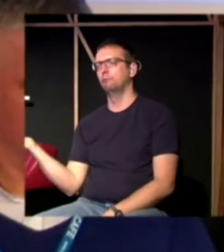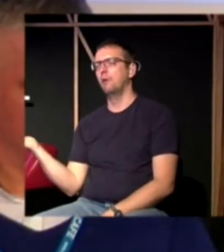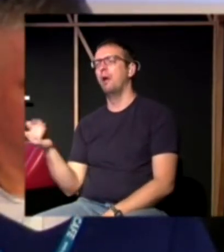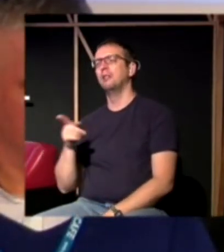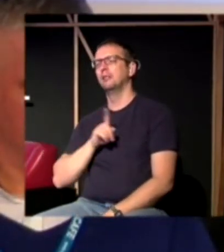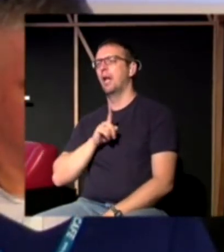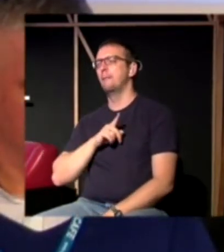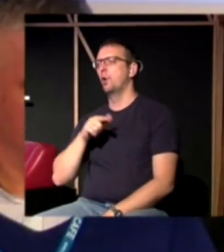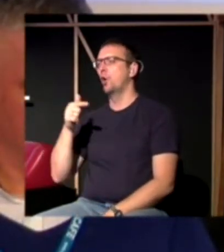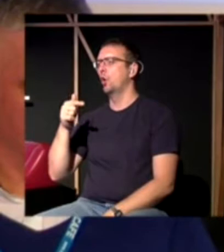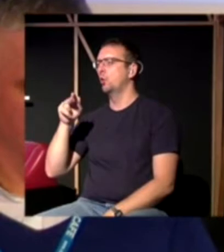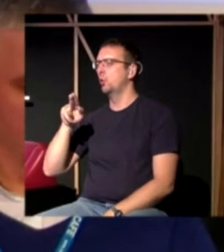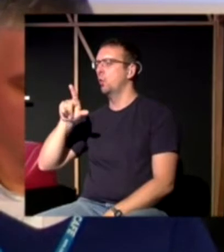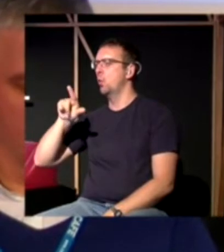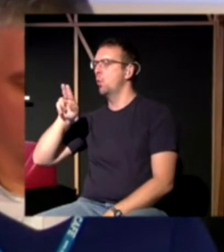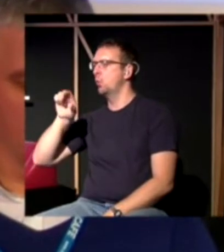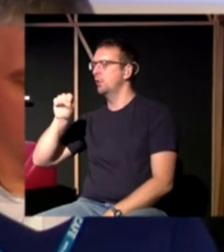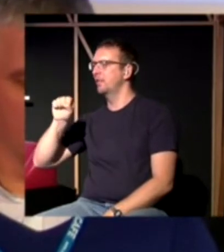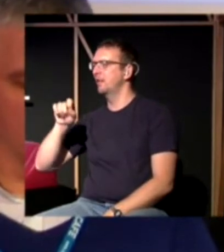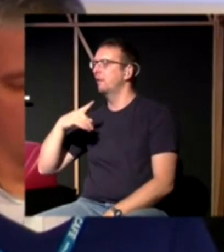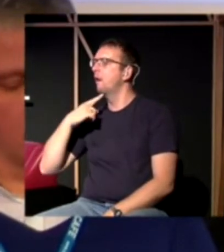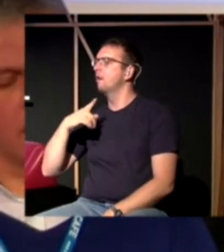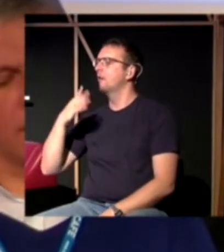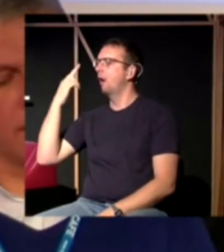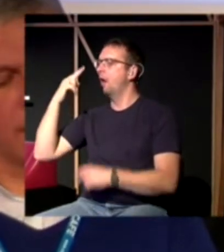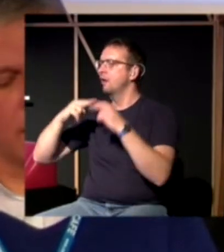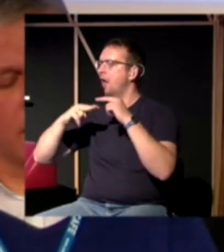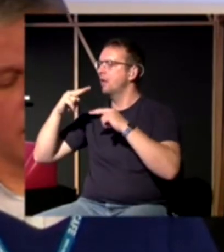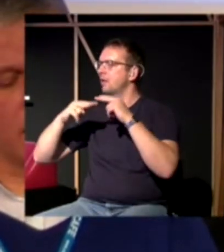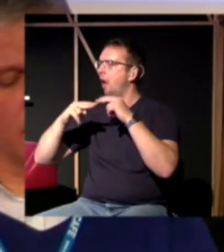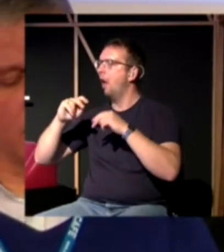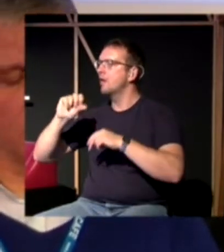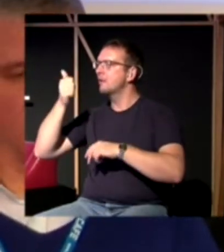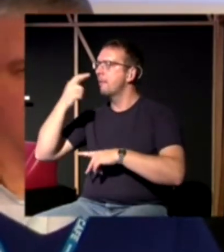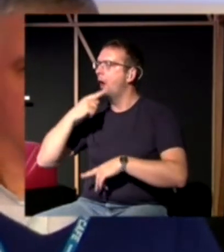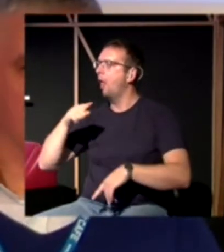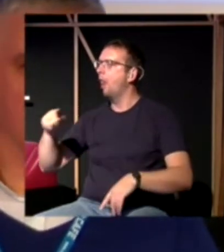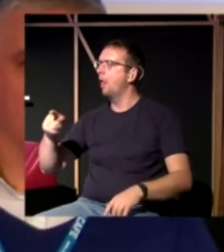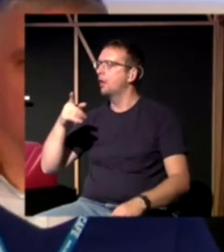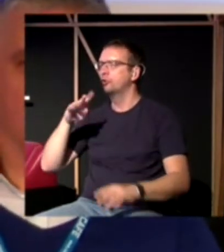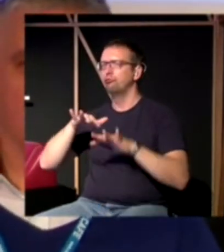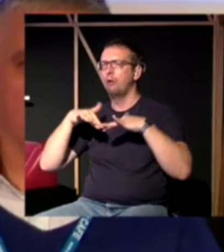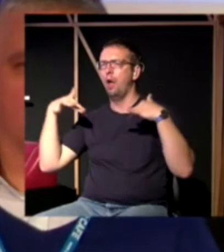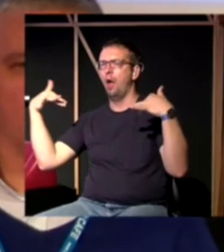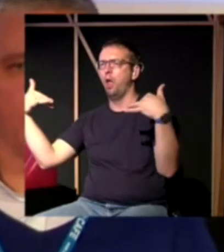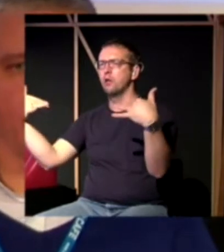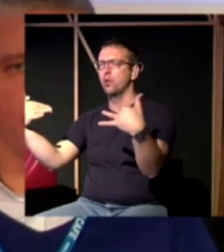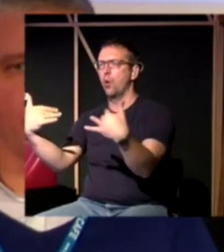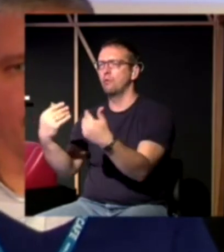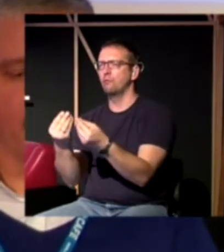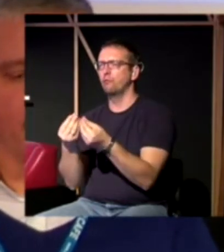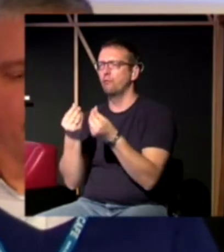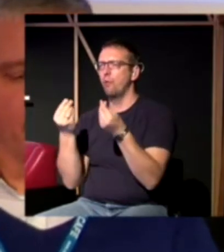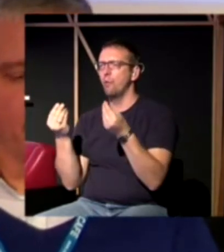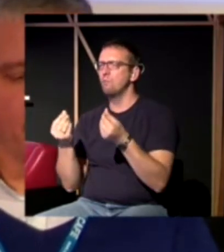that I experienced a football match. From the minute that I was seated in the stadium, I could hear a